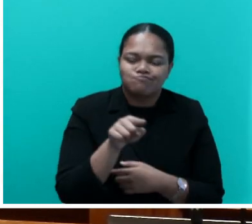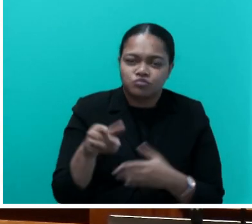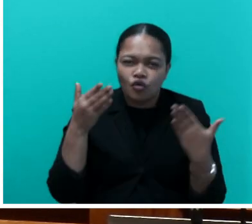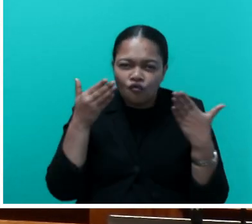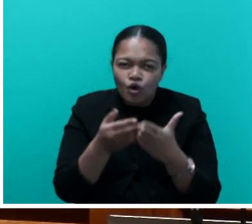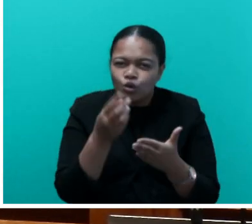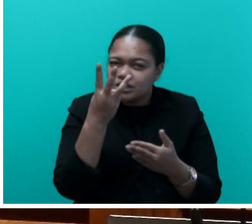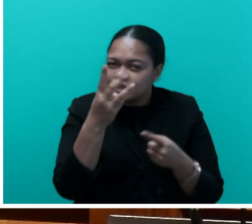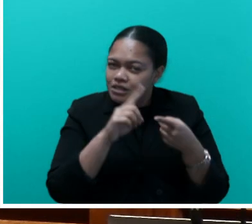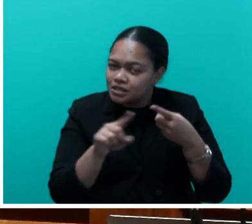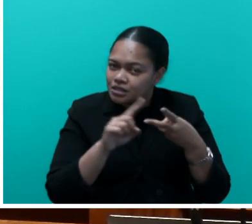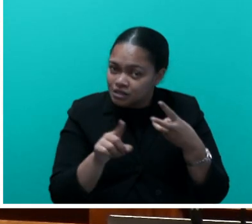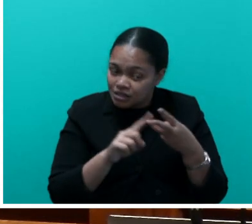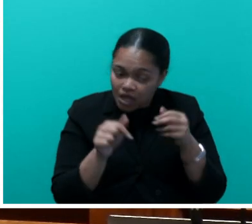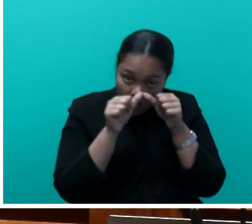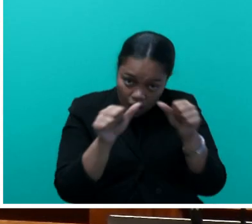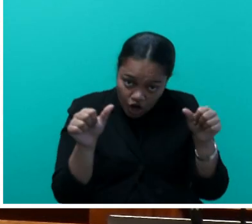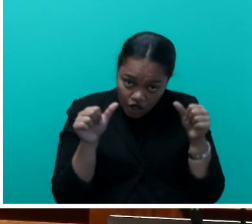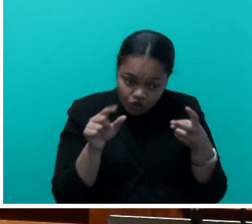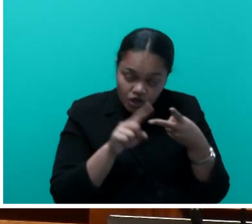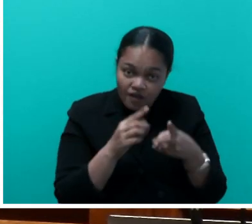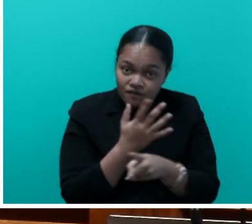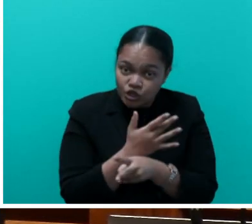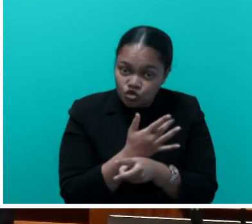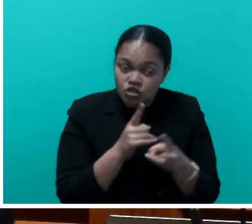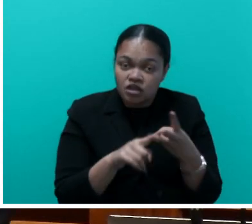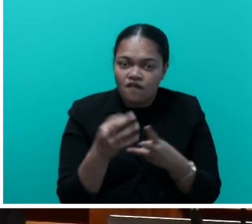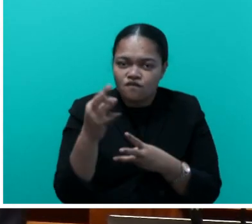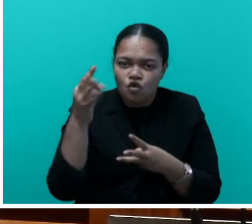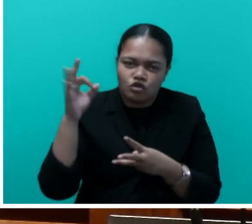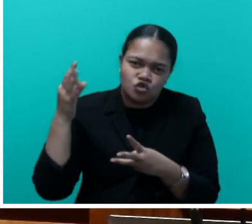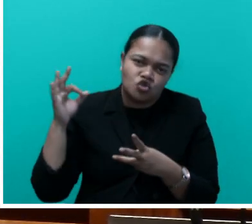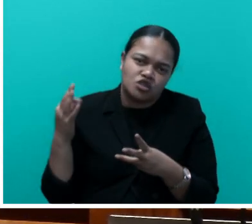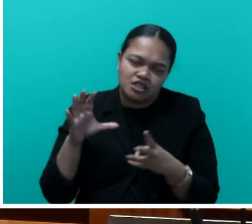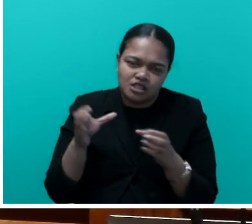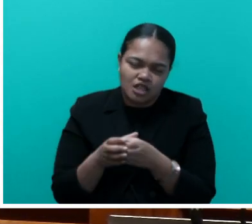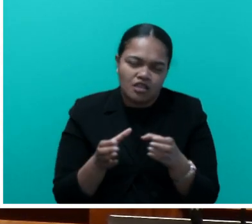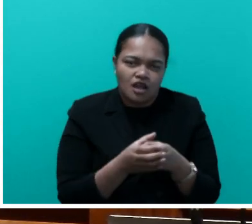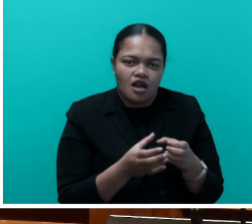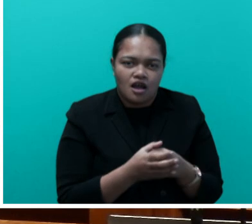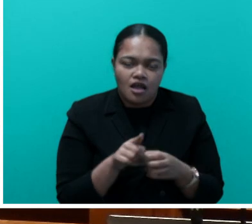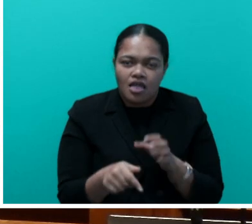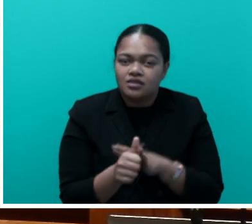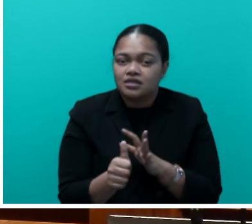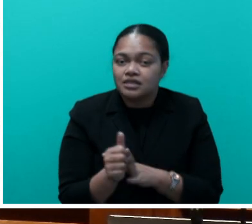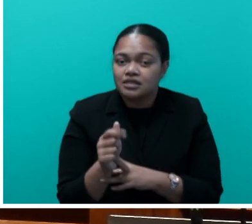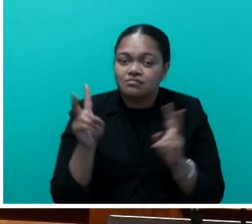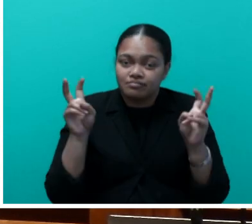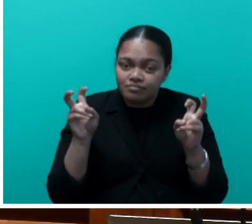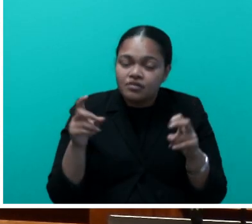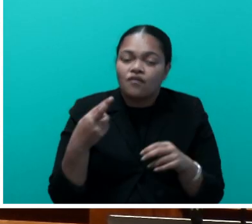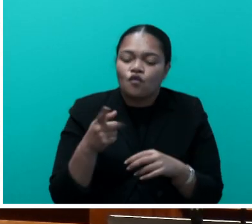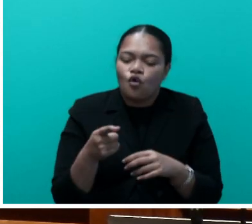main sectors, including agriculture, fisheries, and the forestry sectors. Access is key to develop these sectors for